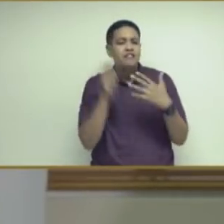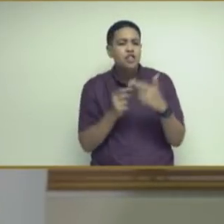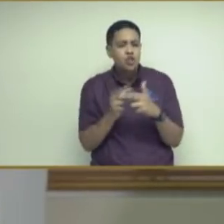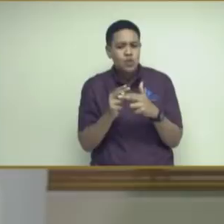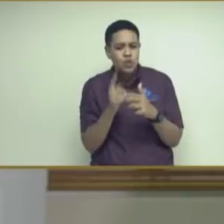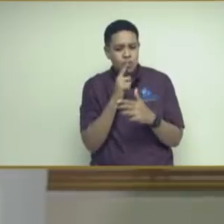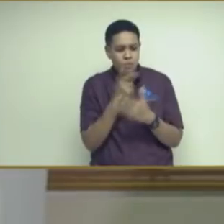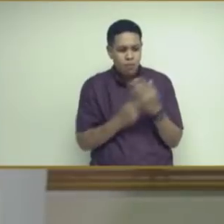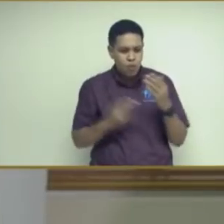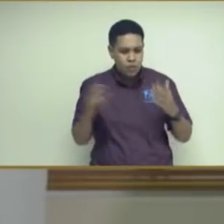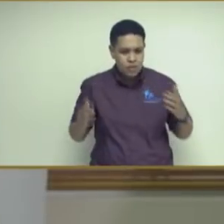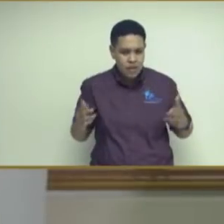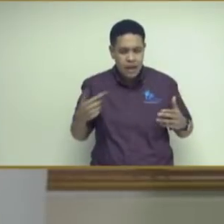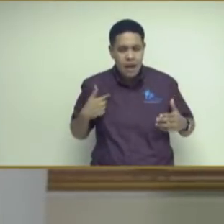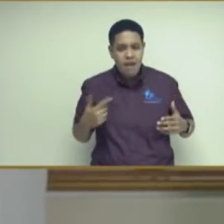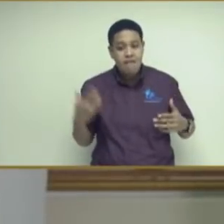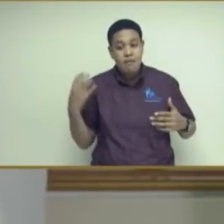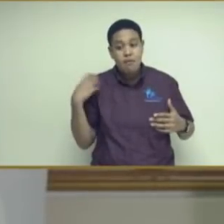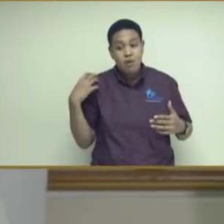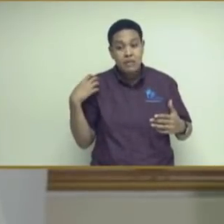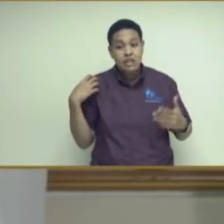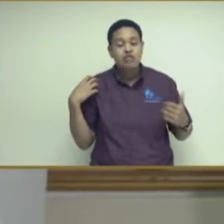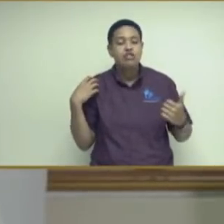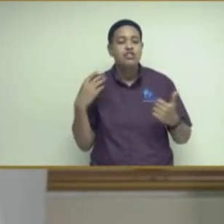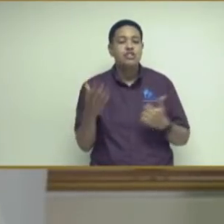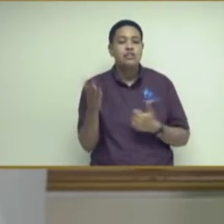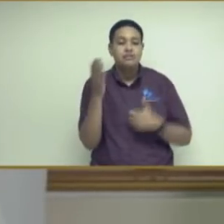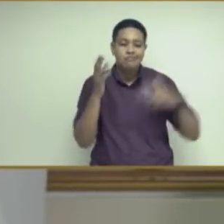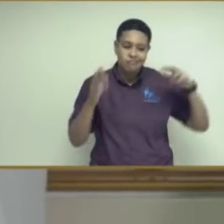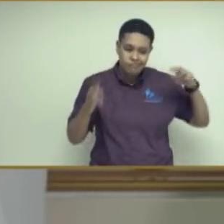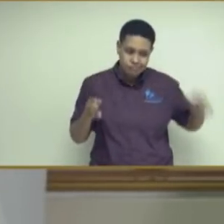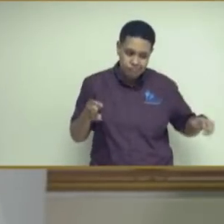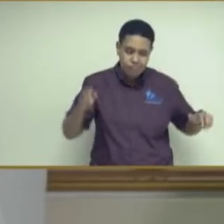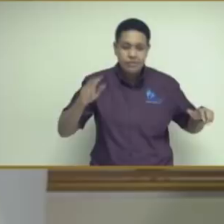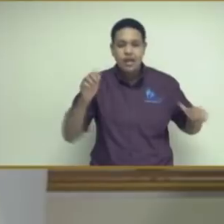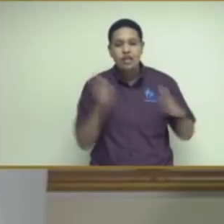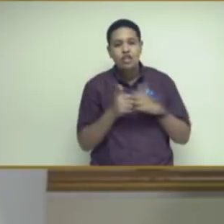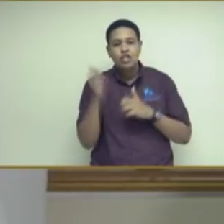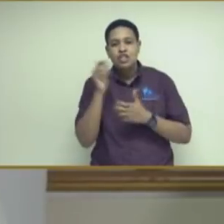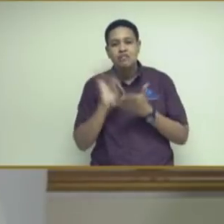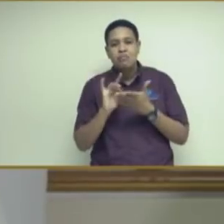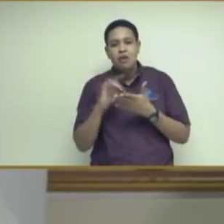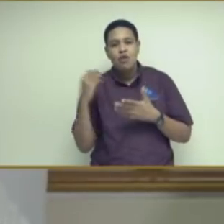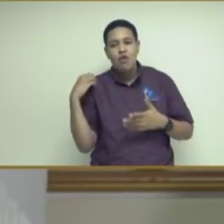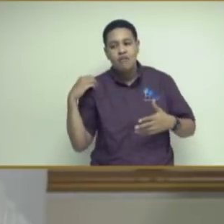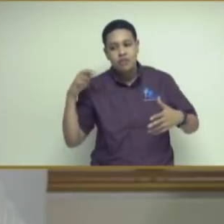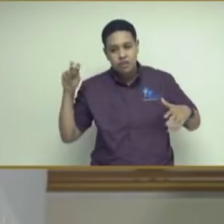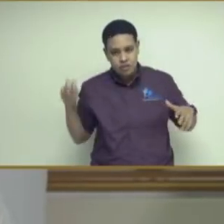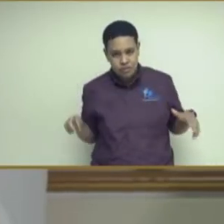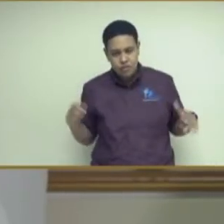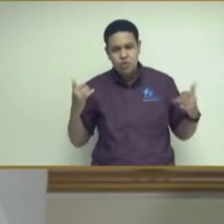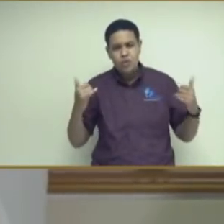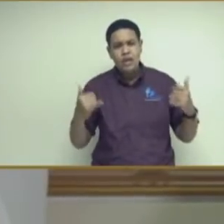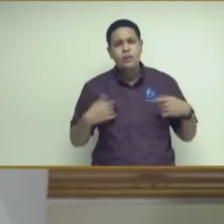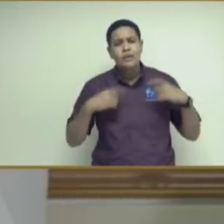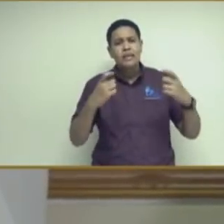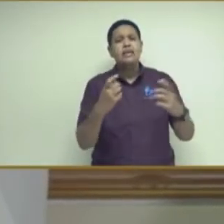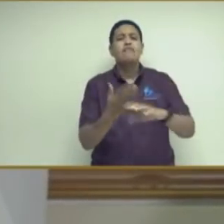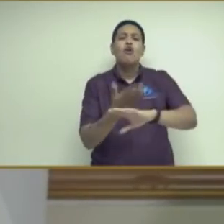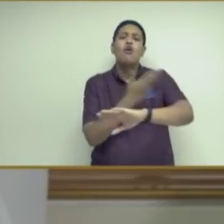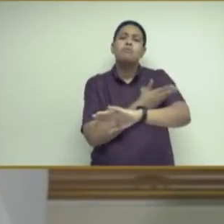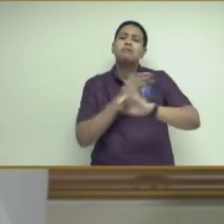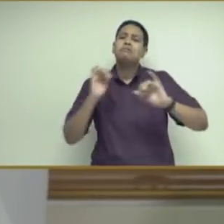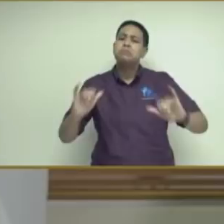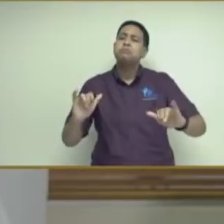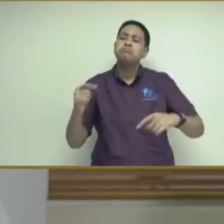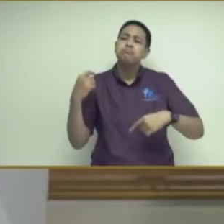both sides, I have the Permanent Secretary and the Chief Medical Officer. So today we're going to give an update in our usual